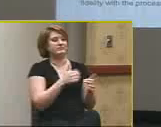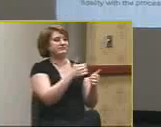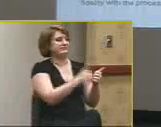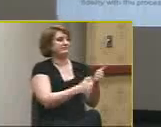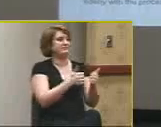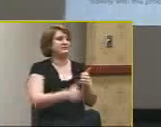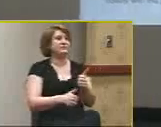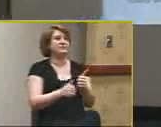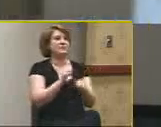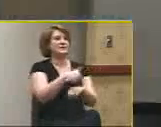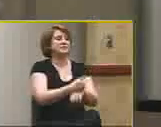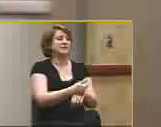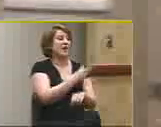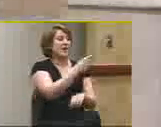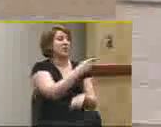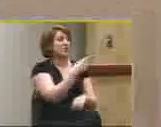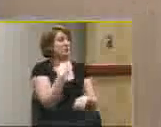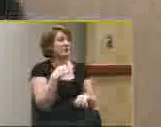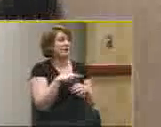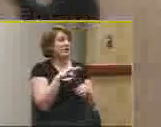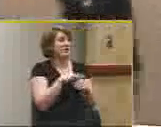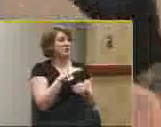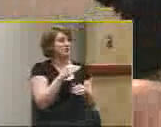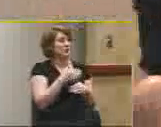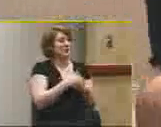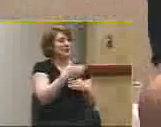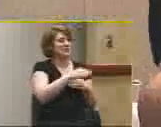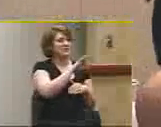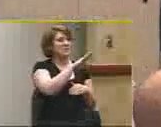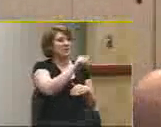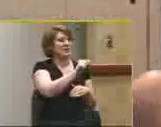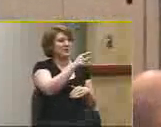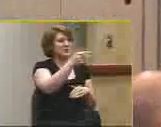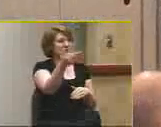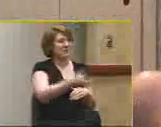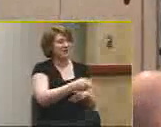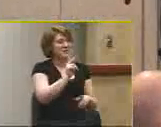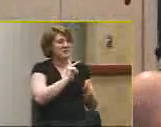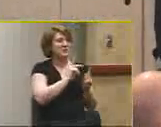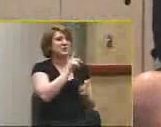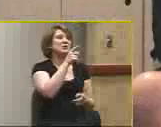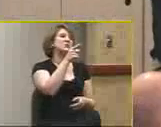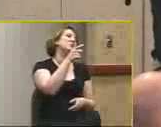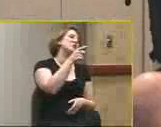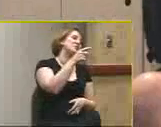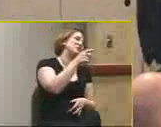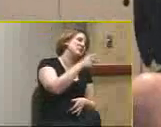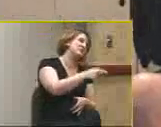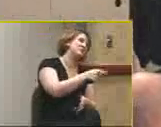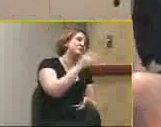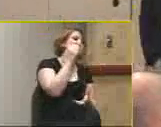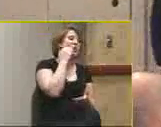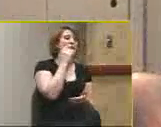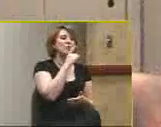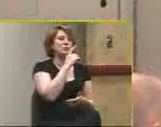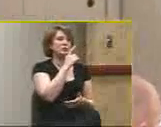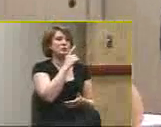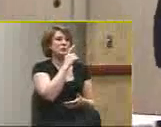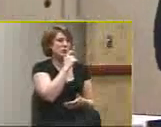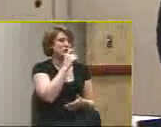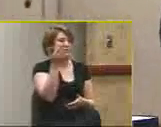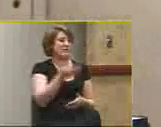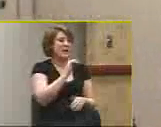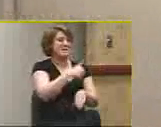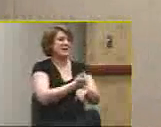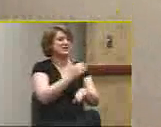been elected to do the next FBA. You'll invite the people. You're one of the people who knows how. You'll invite other people based upon what